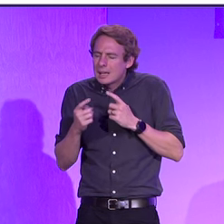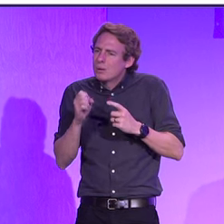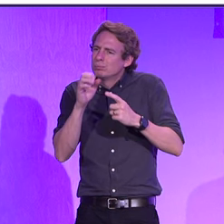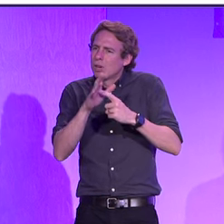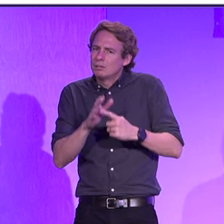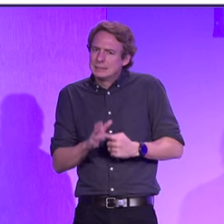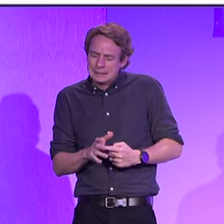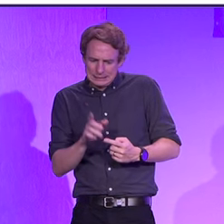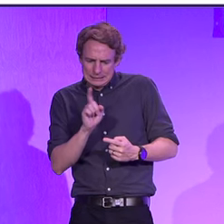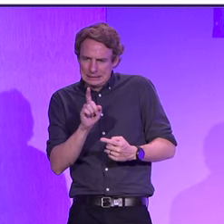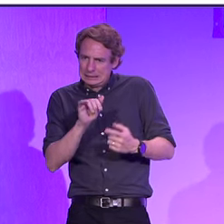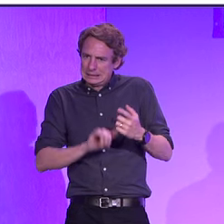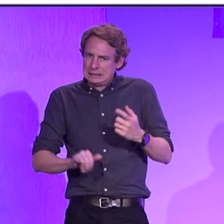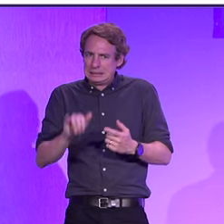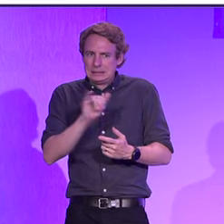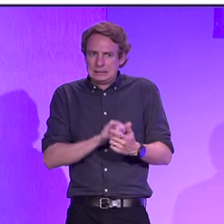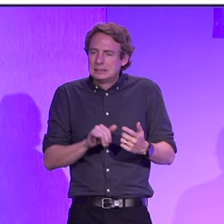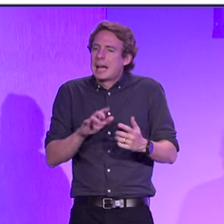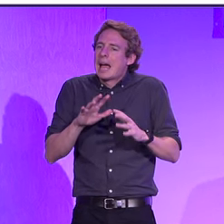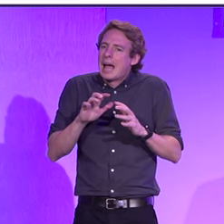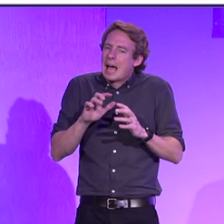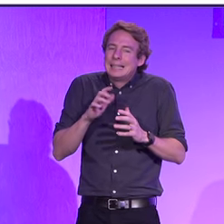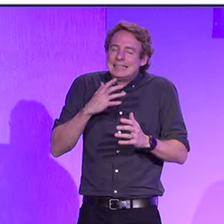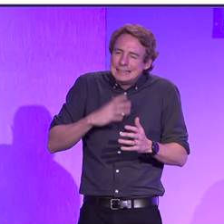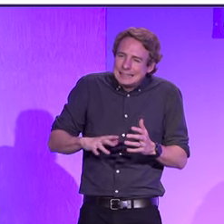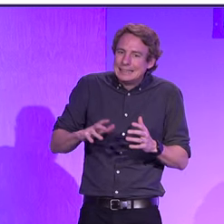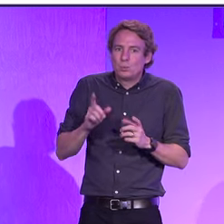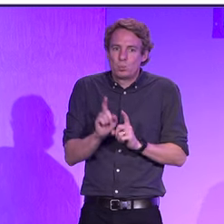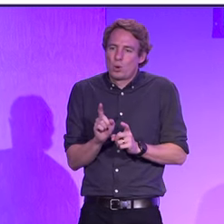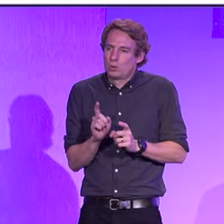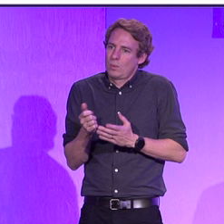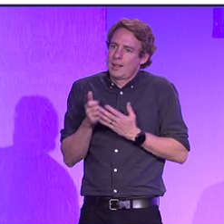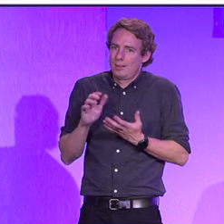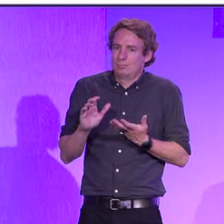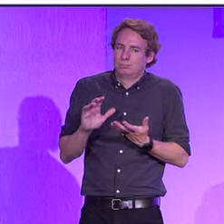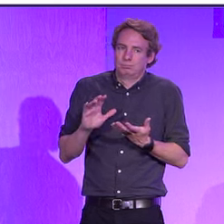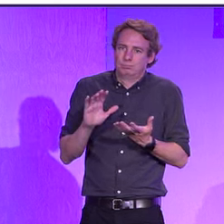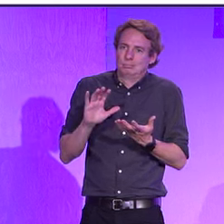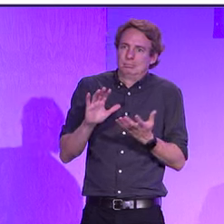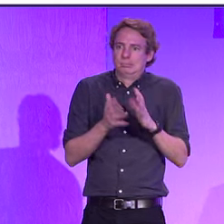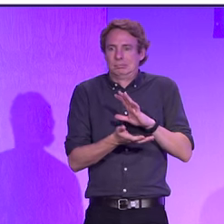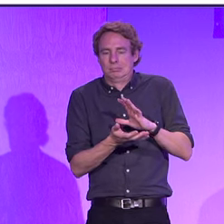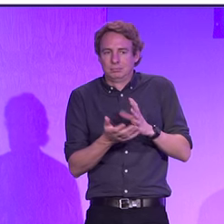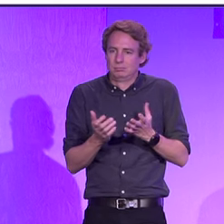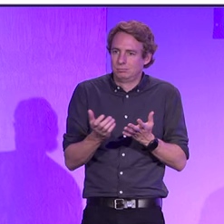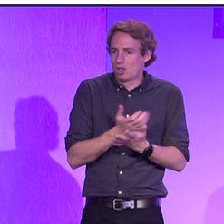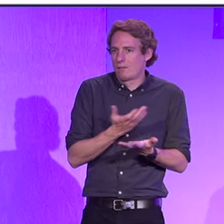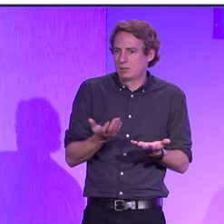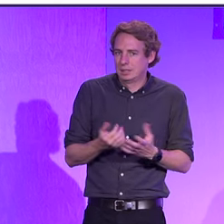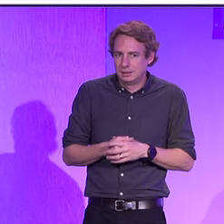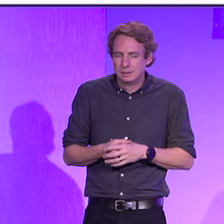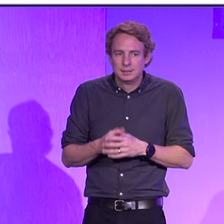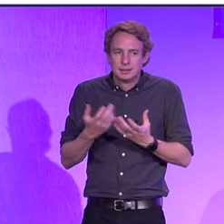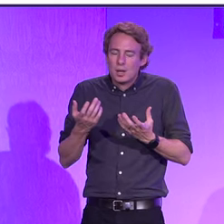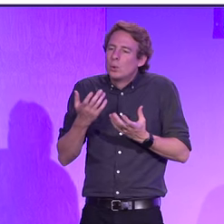priority and what is essential for recovery, and then having the resources to actually recover those things. So it's similar to baking,